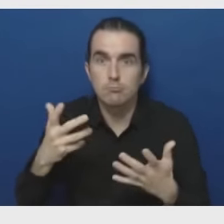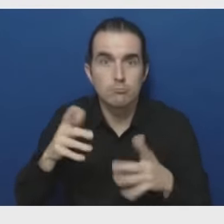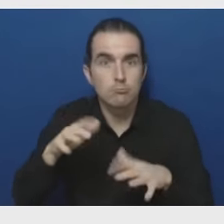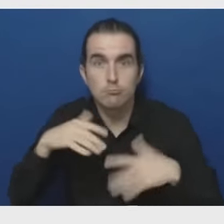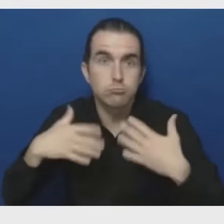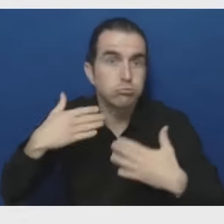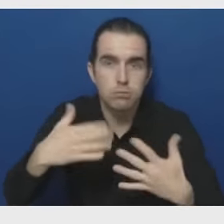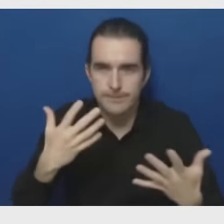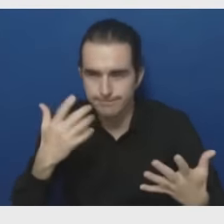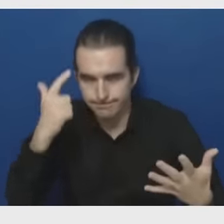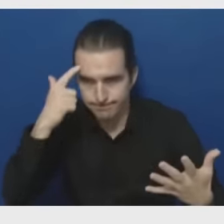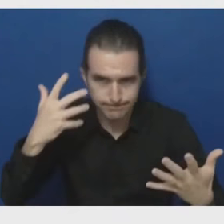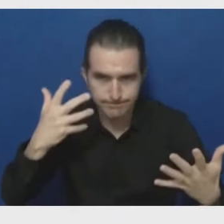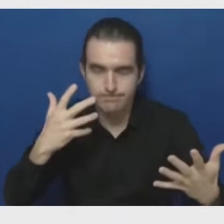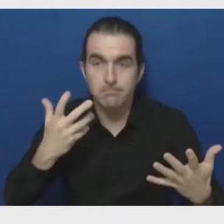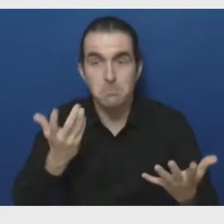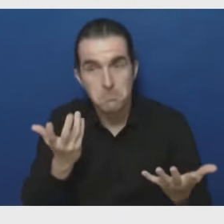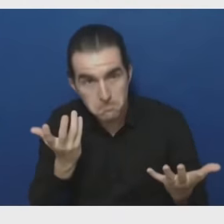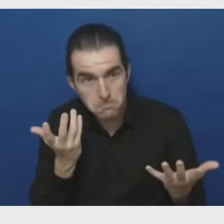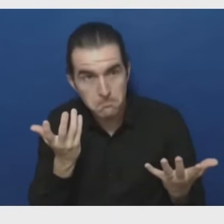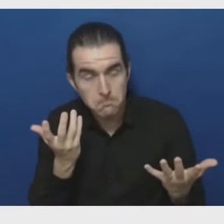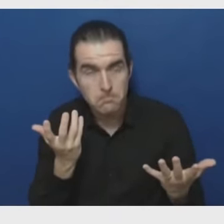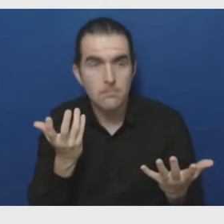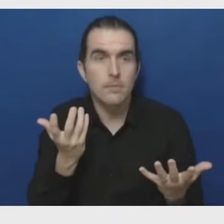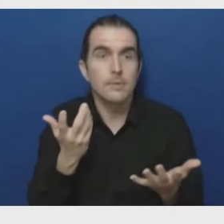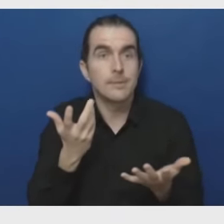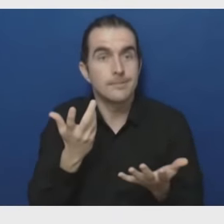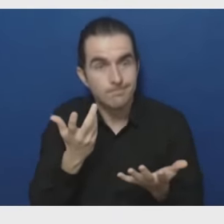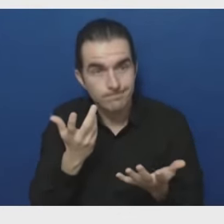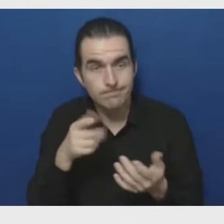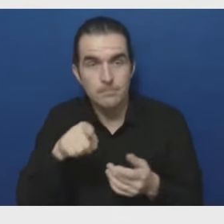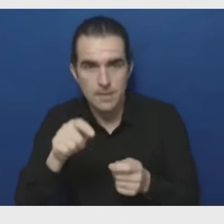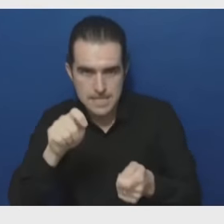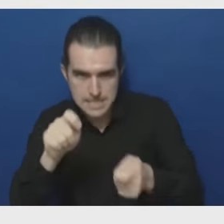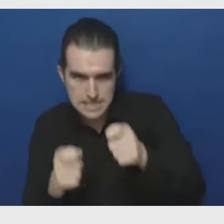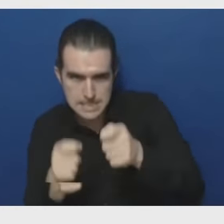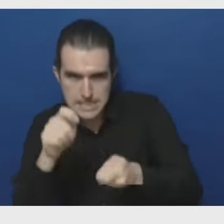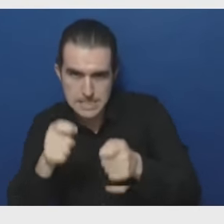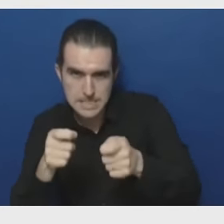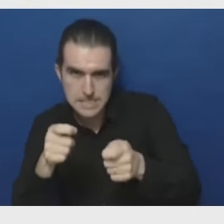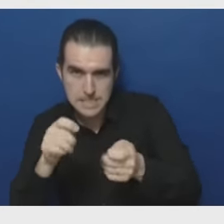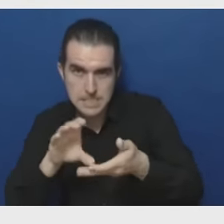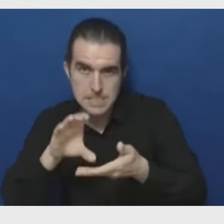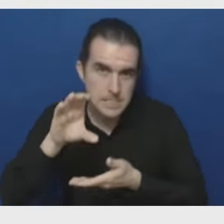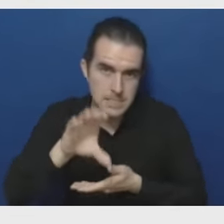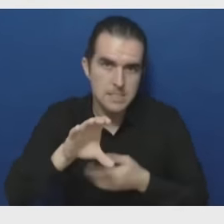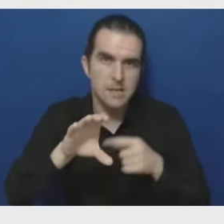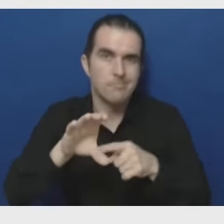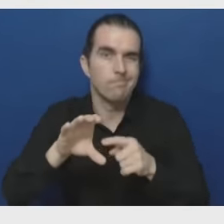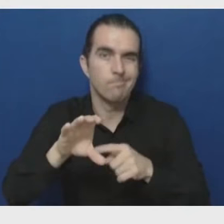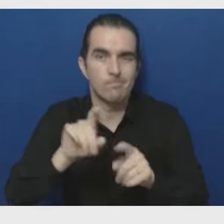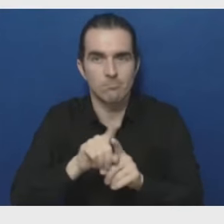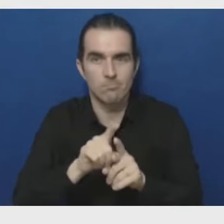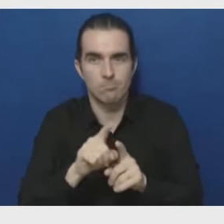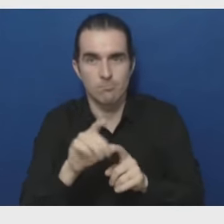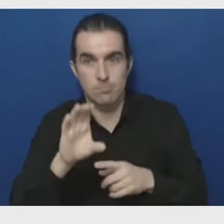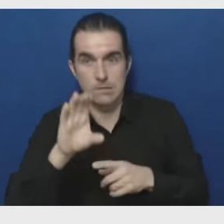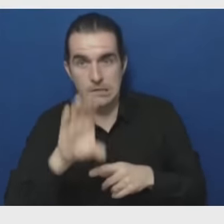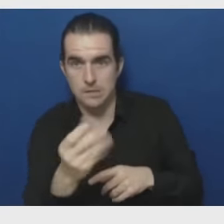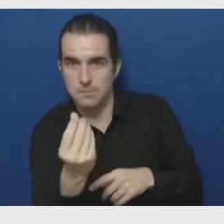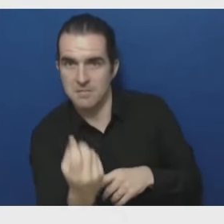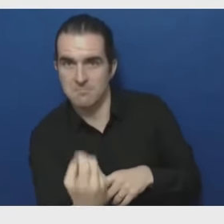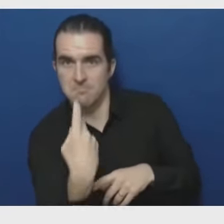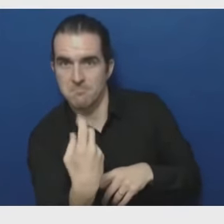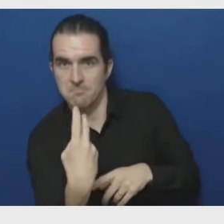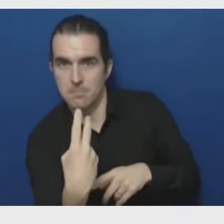on the front line of climate justice actually be able to access finance in grant for adaptation so that we